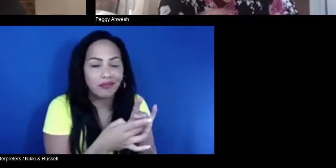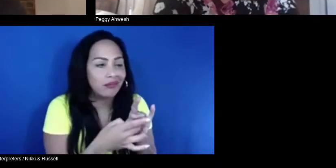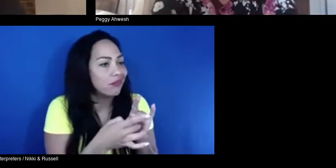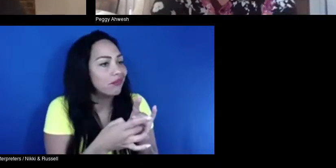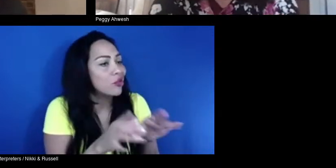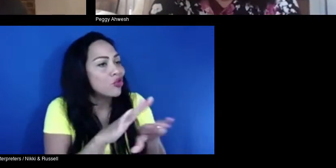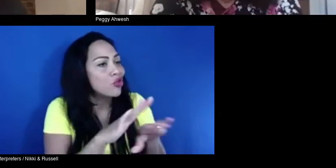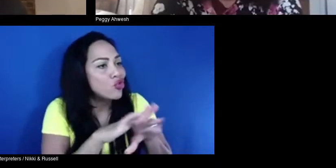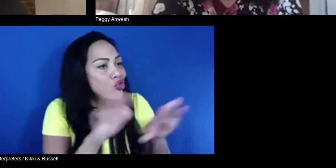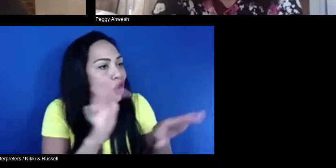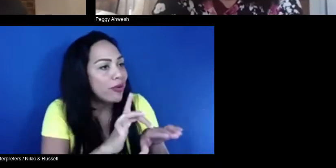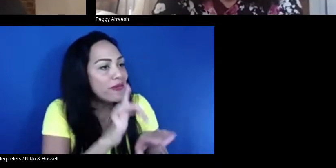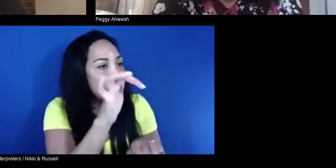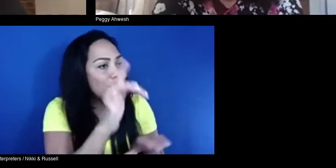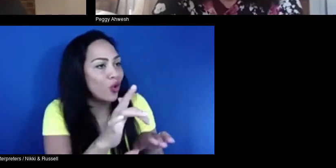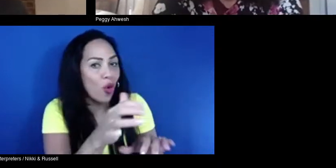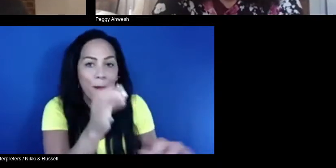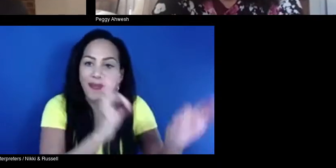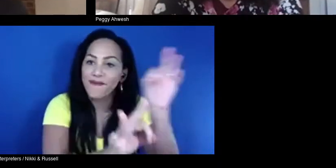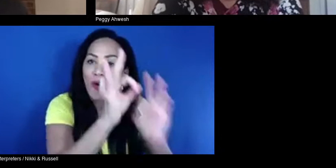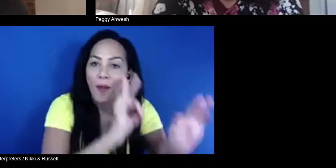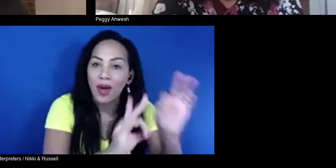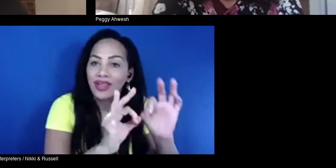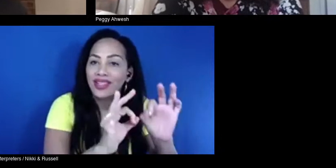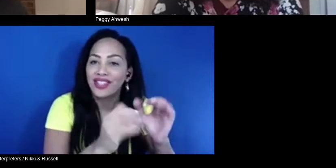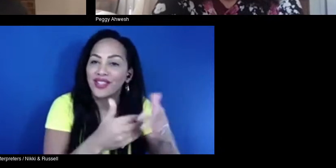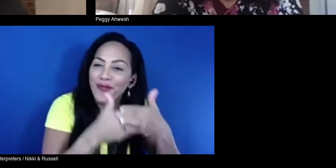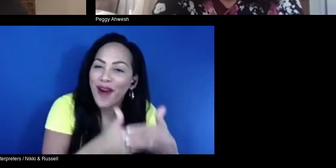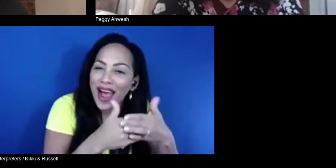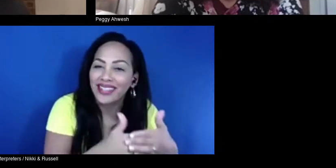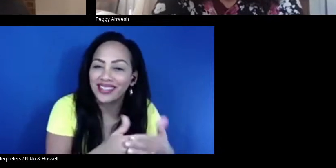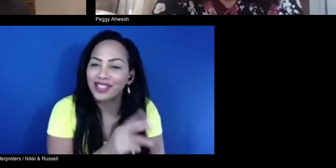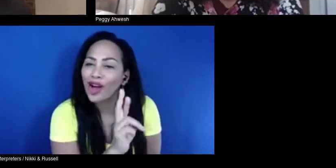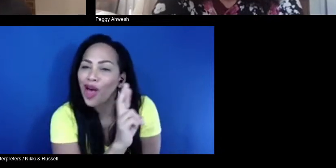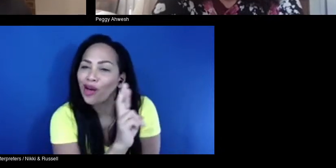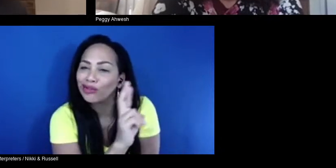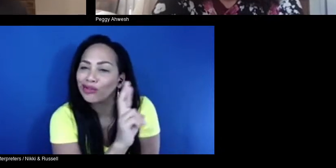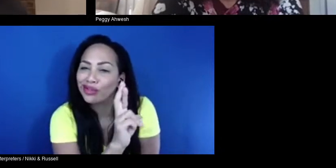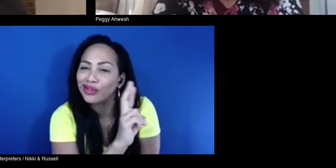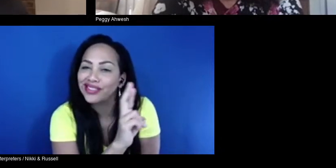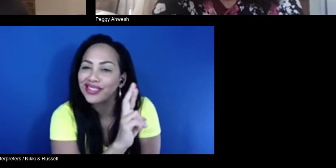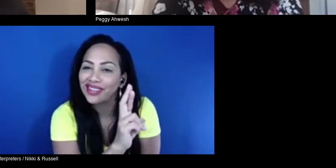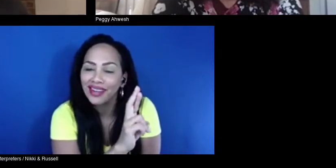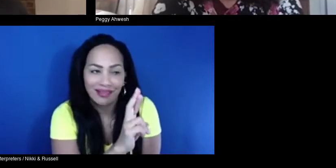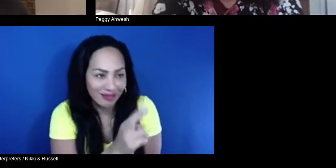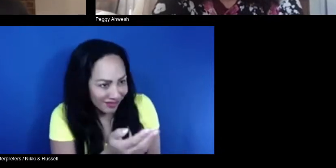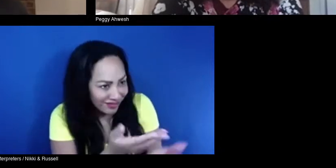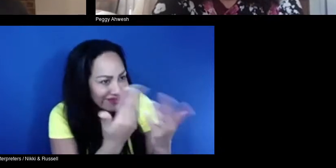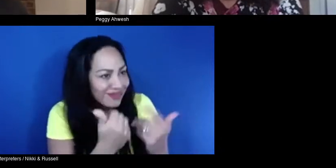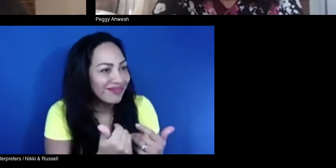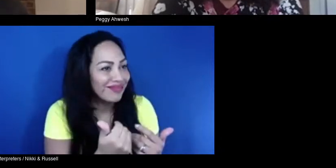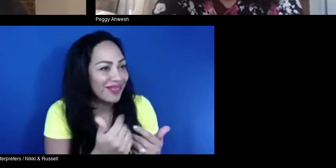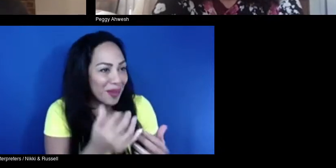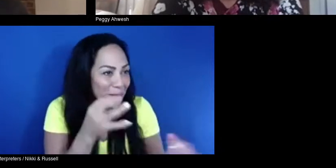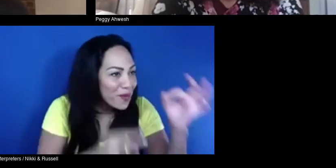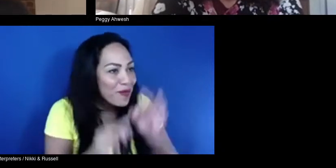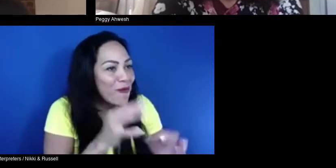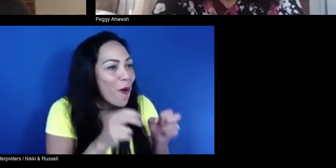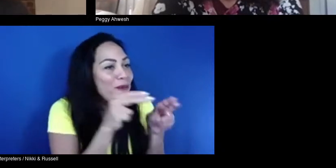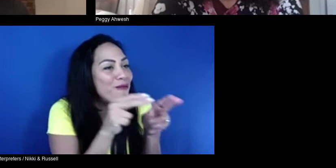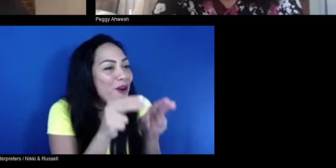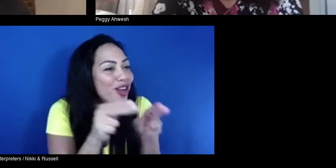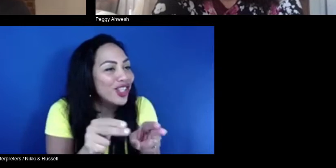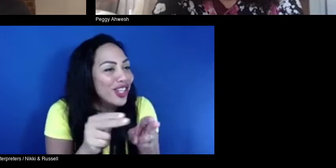performers, people that are, you know, your friends, your intimates, having them perform versions of themselves for the